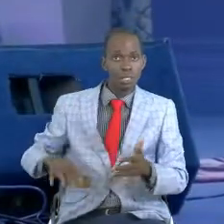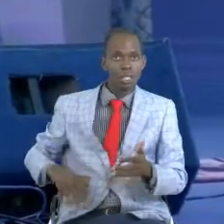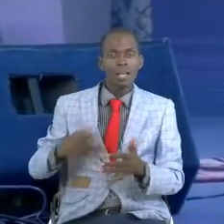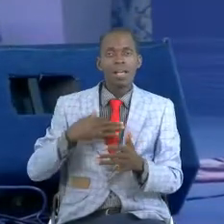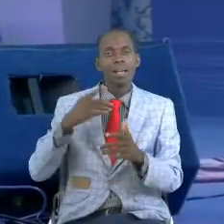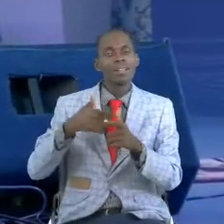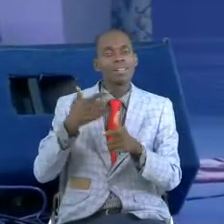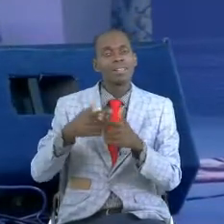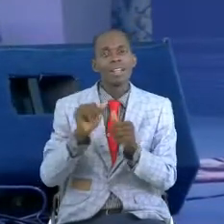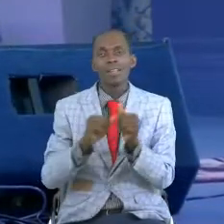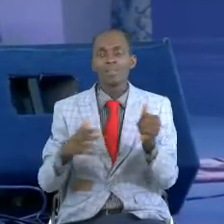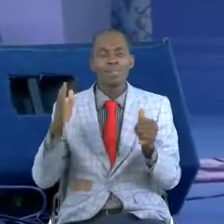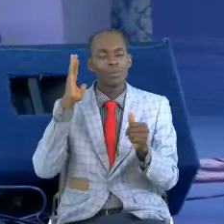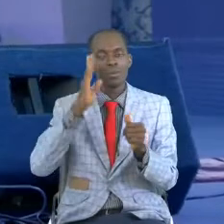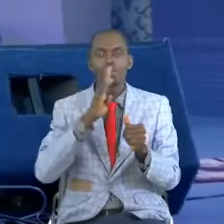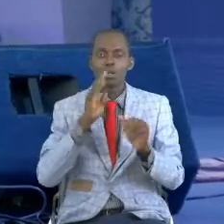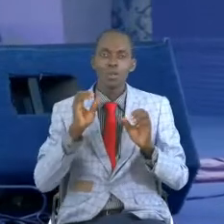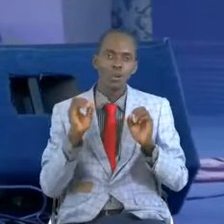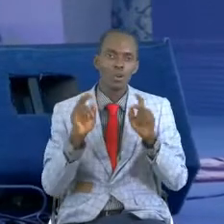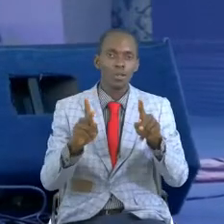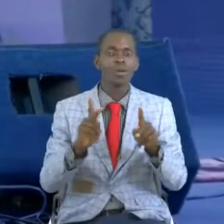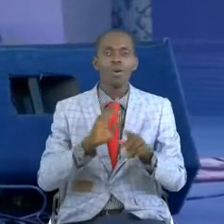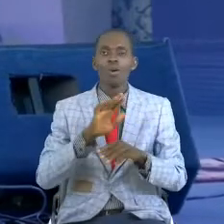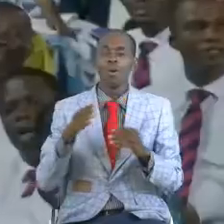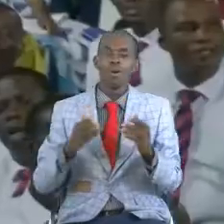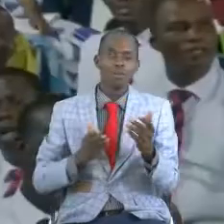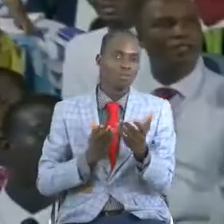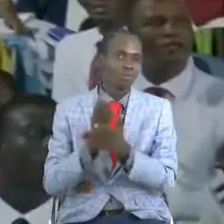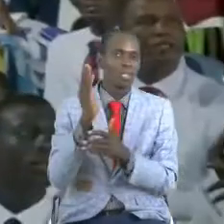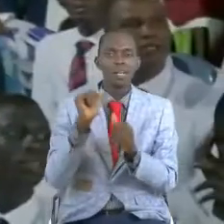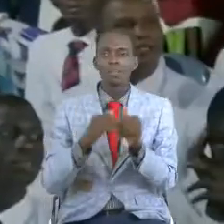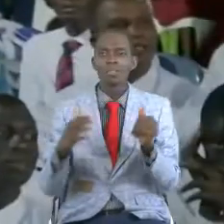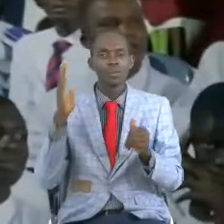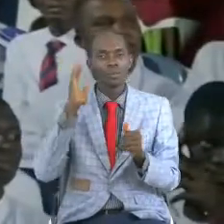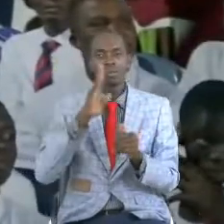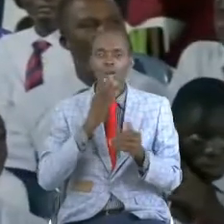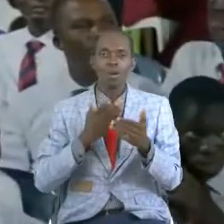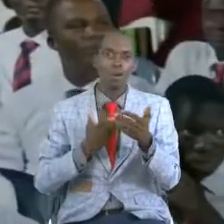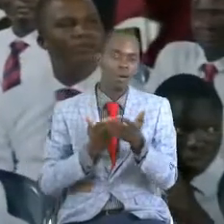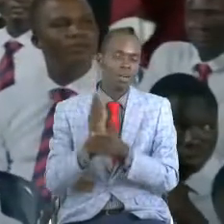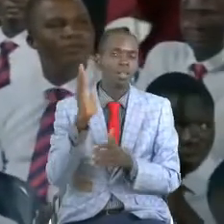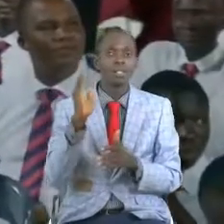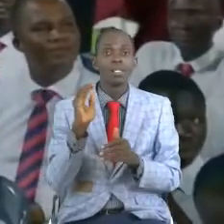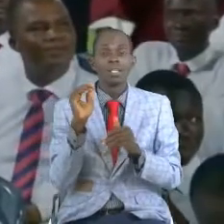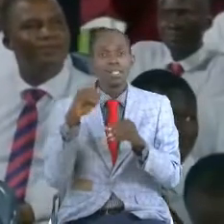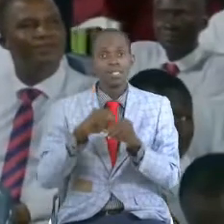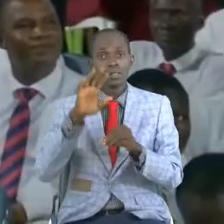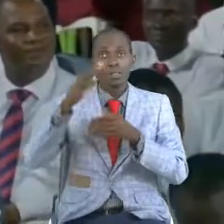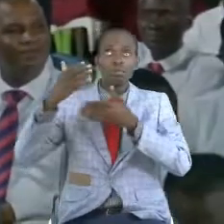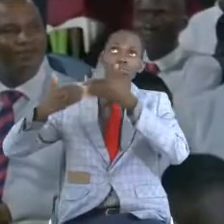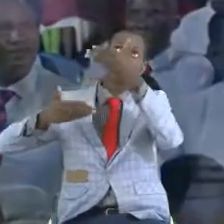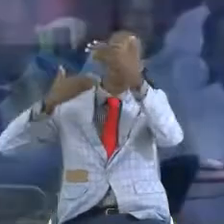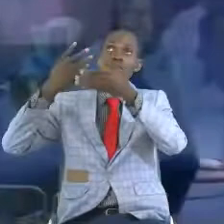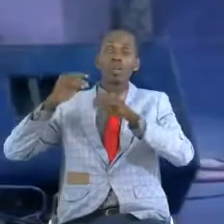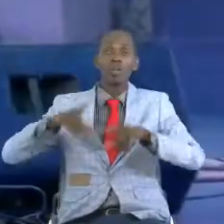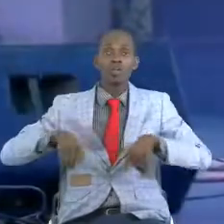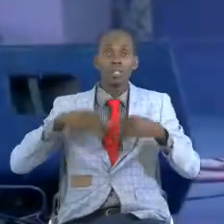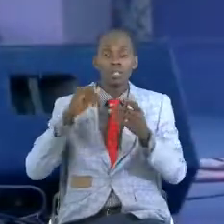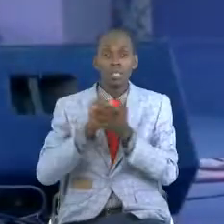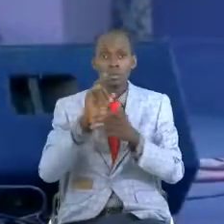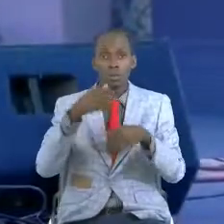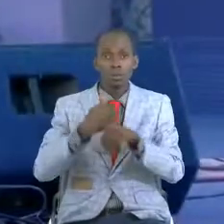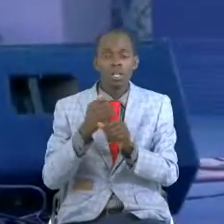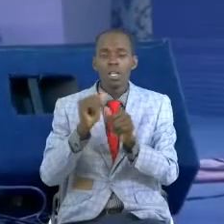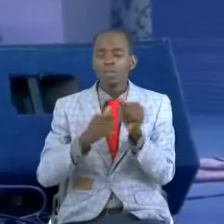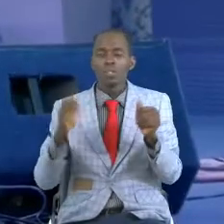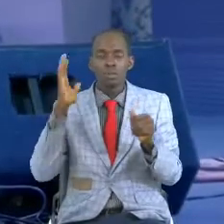all right. In your life, everything will be all right. In the progress of life that you make, everything will be